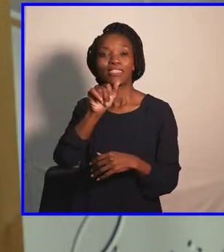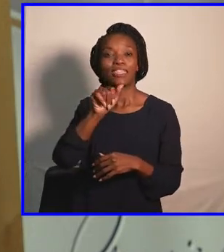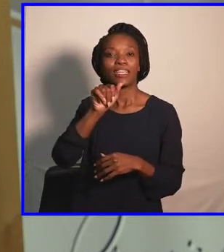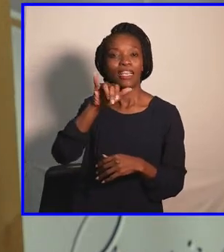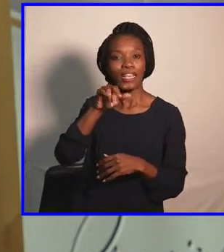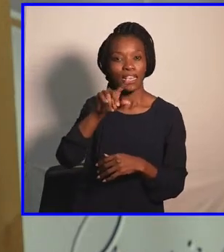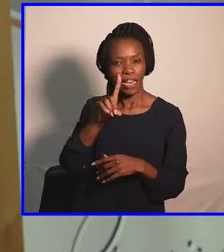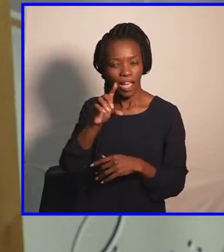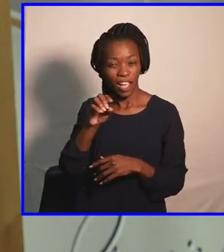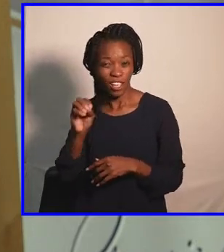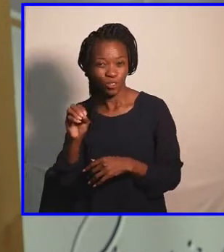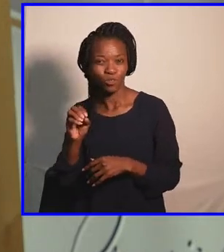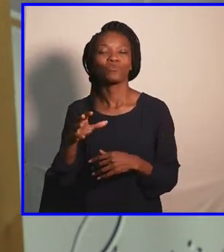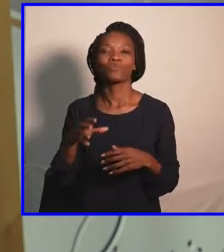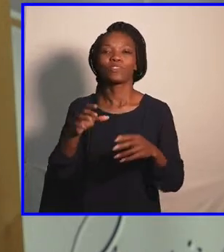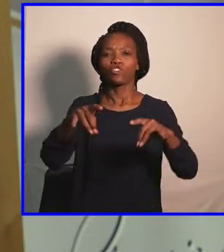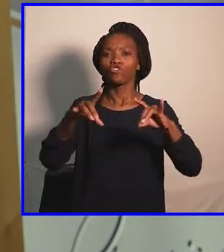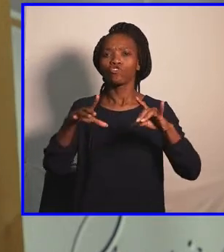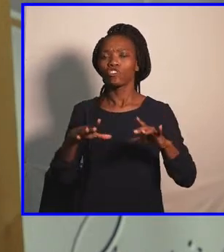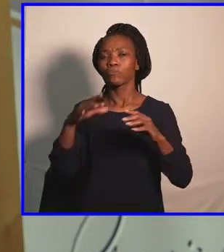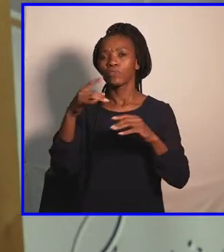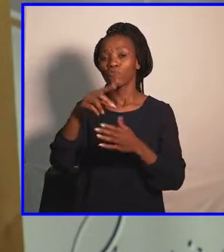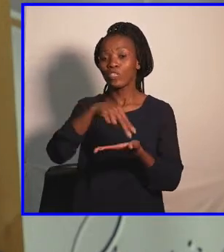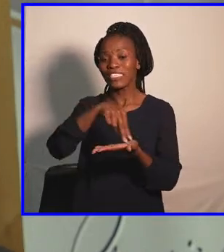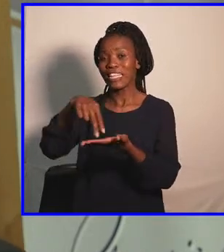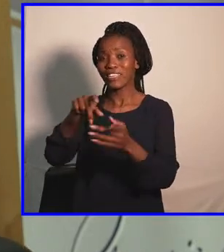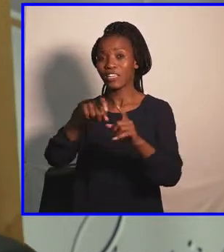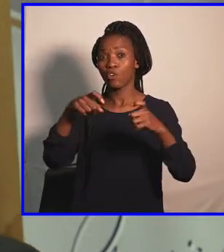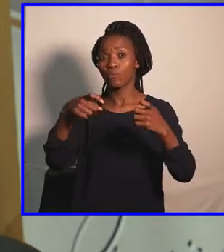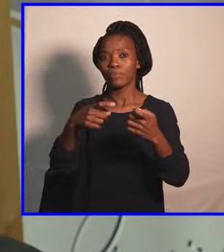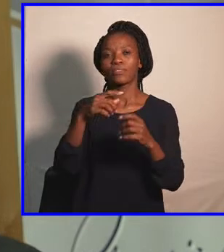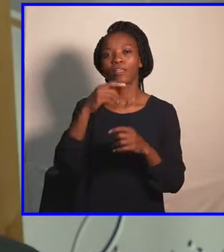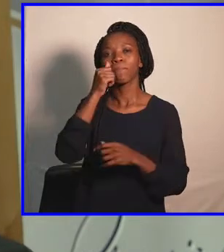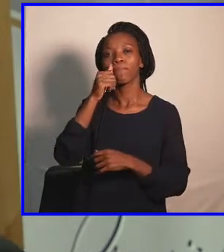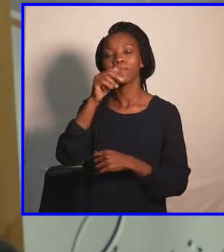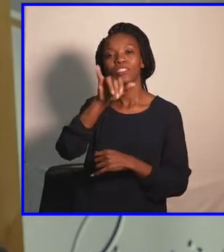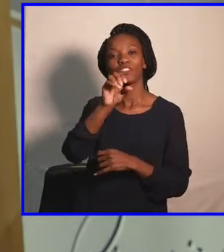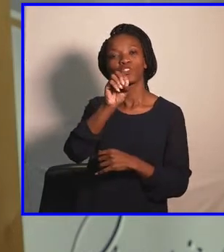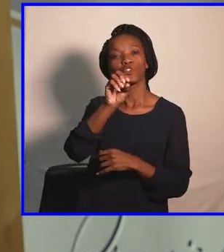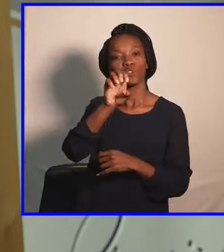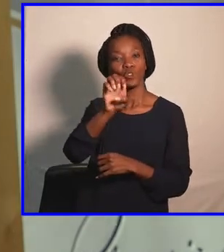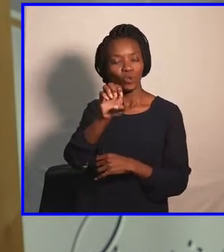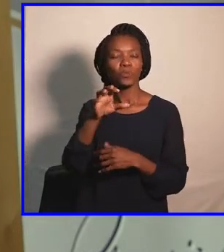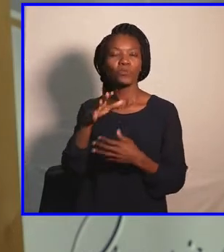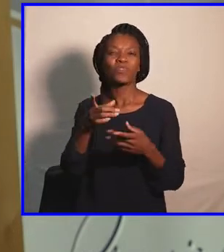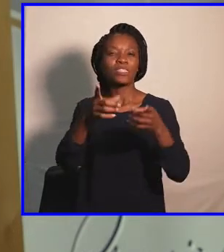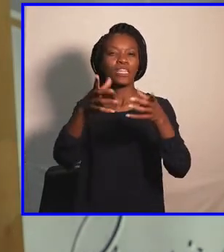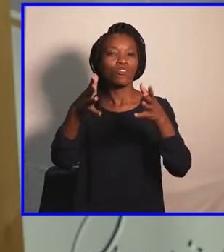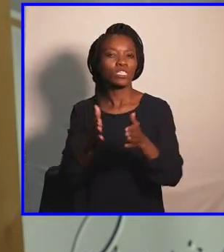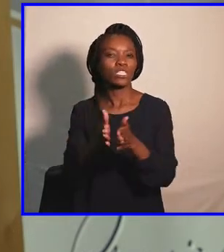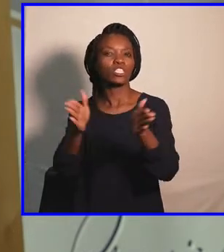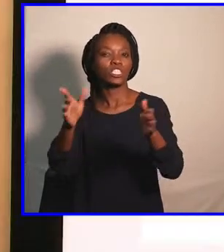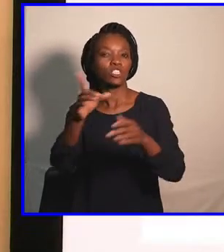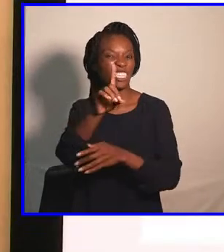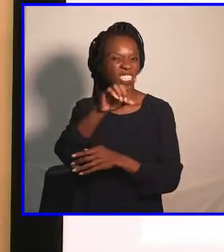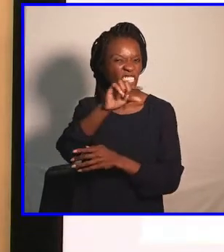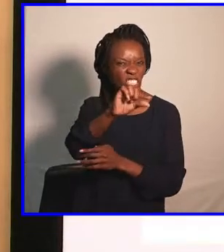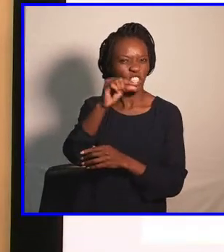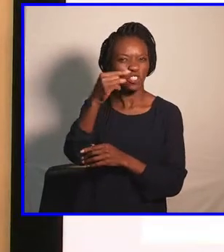Standing Committee, Mr. Joe Maswanganyi, Director General in